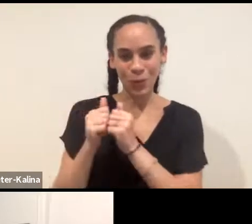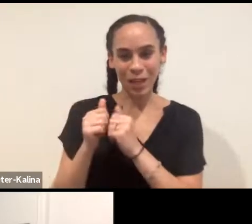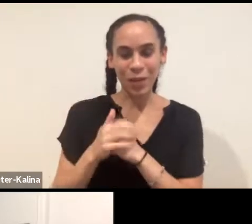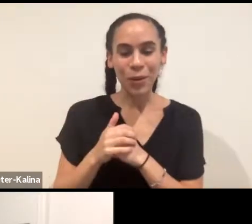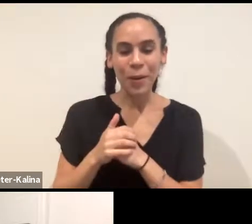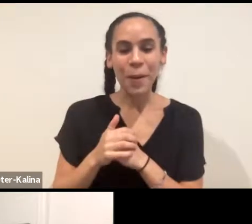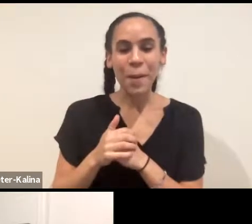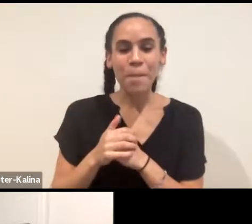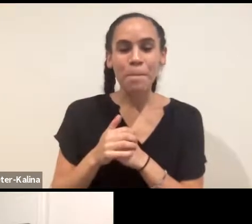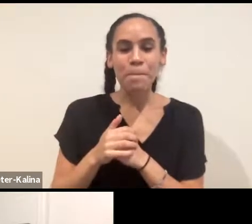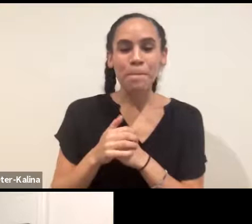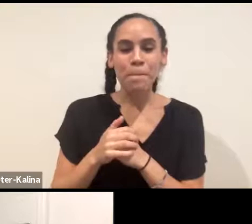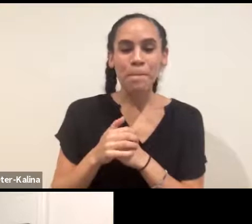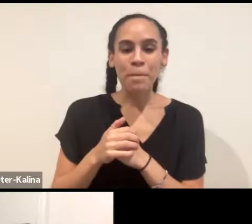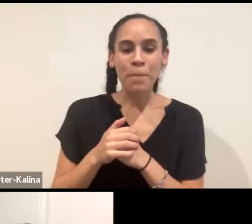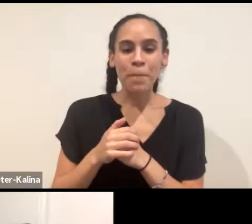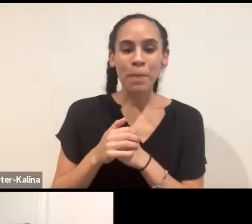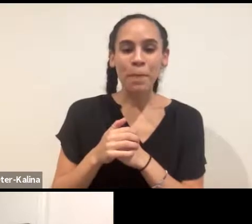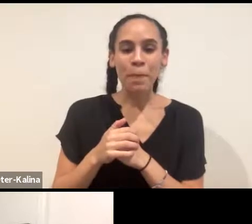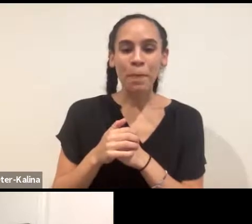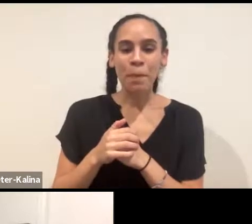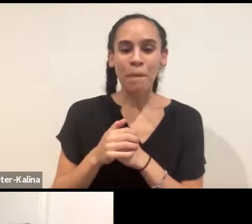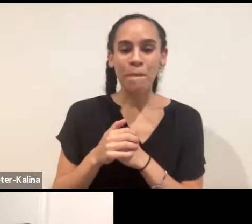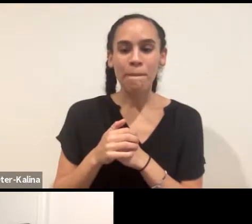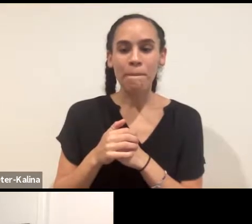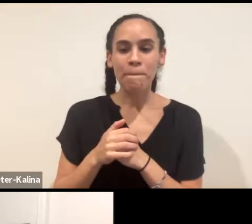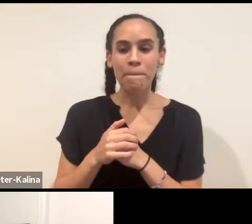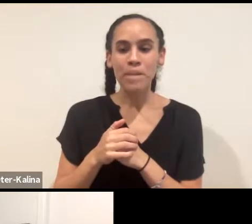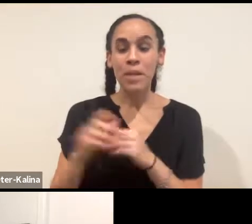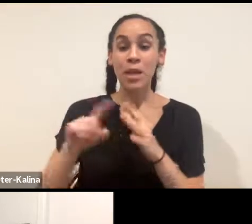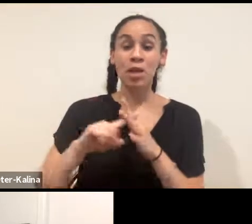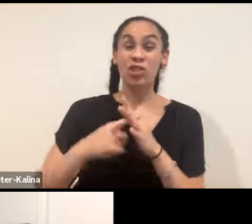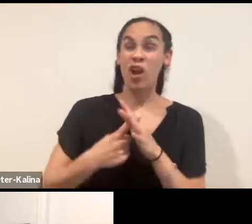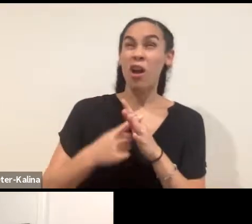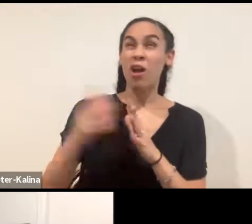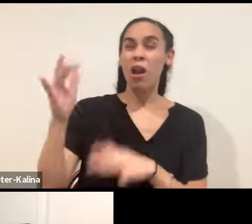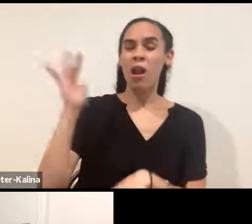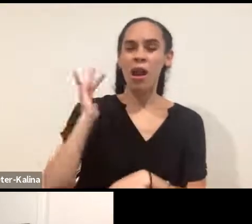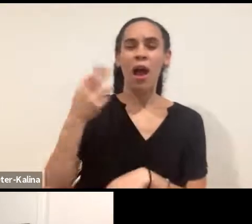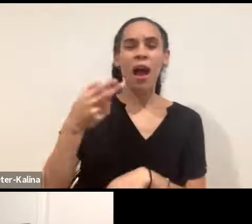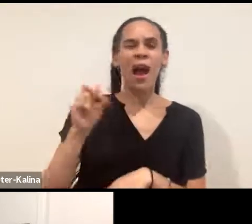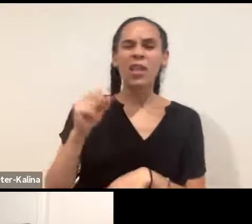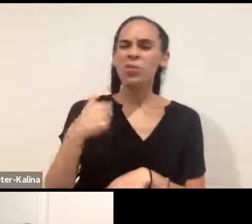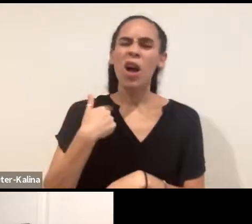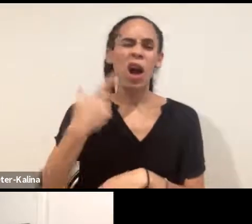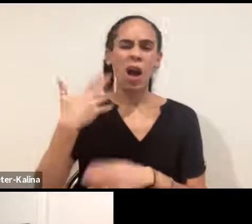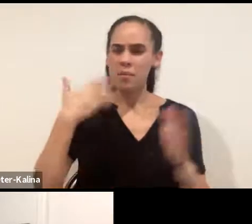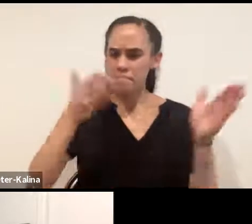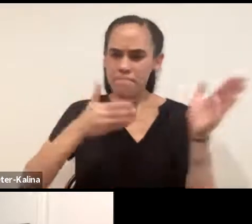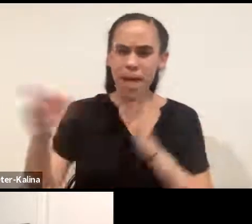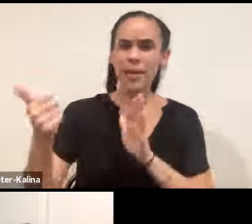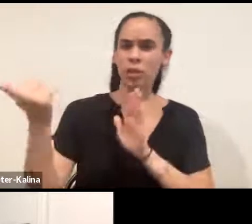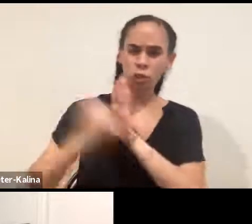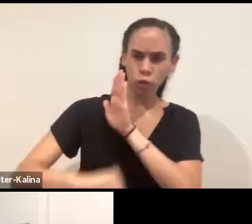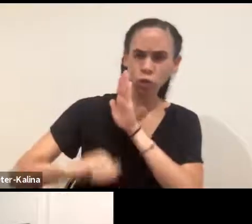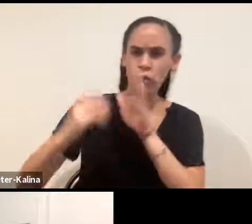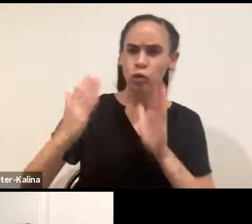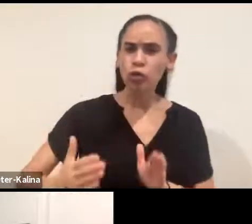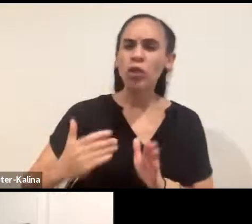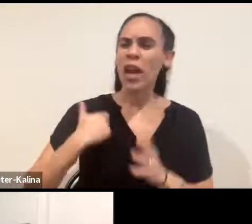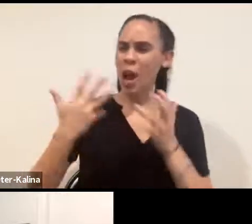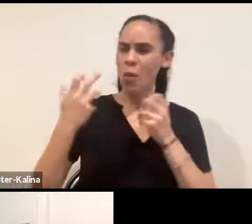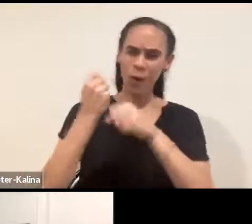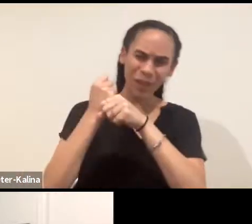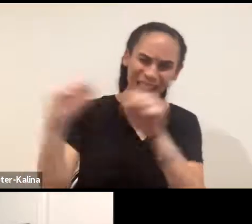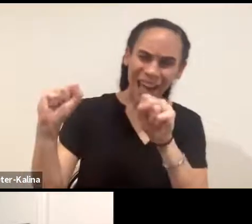I started when I was in high school. I was like, oh, I'm going to be a surgeon. I'm going to save people. And then